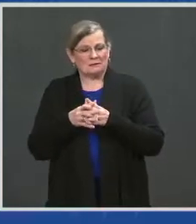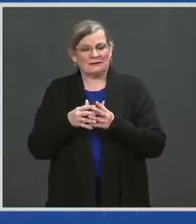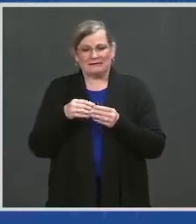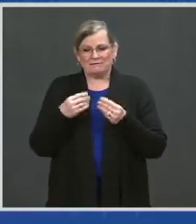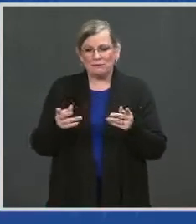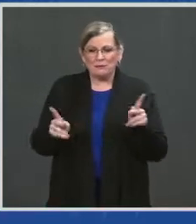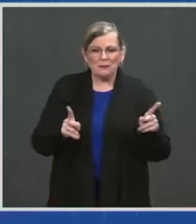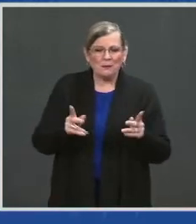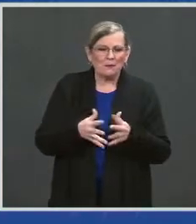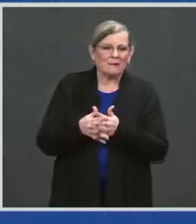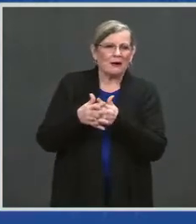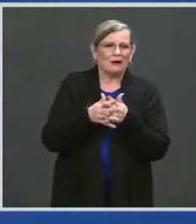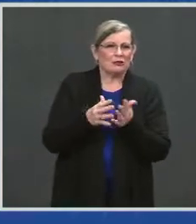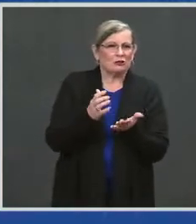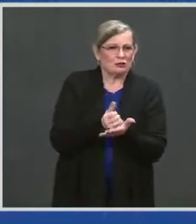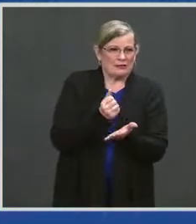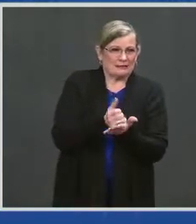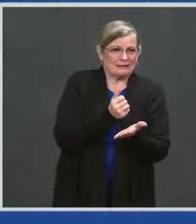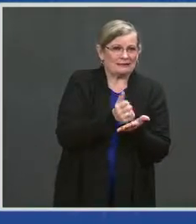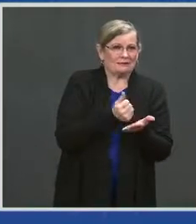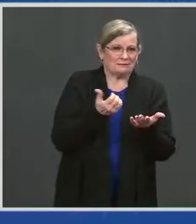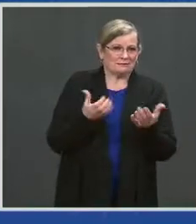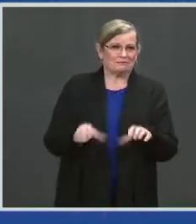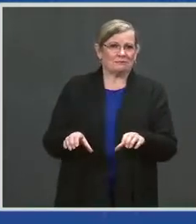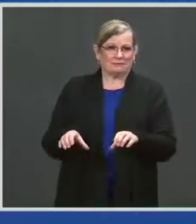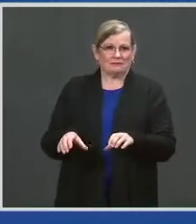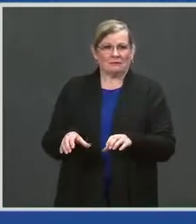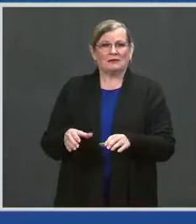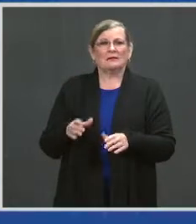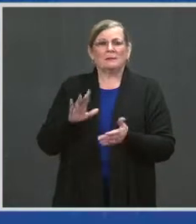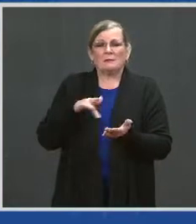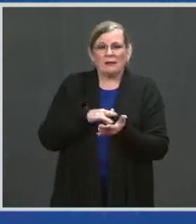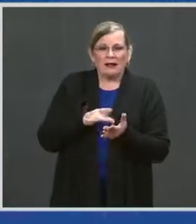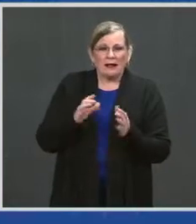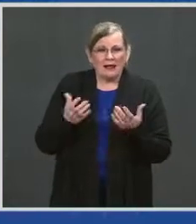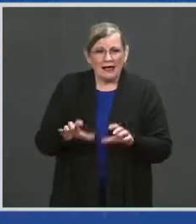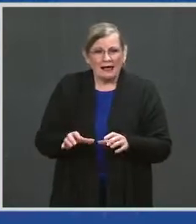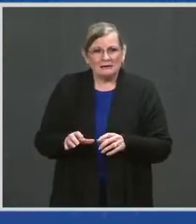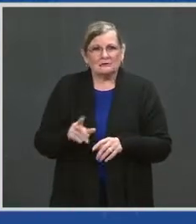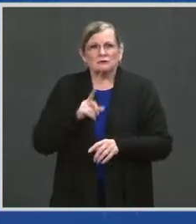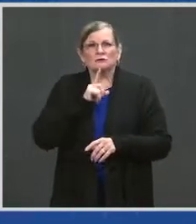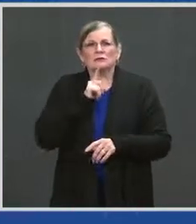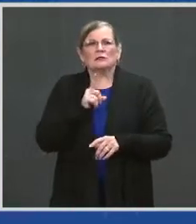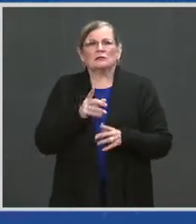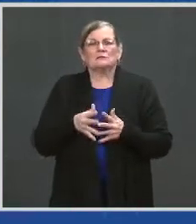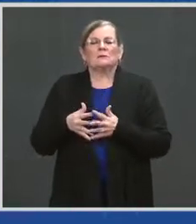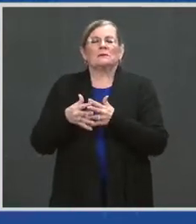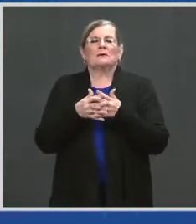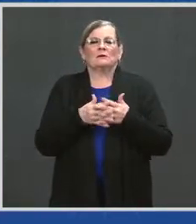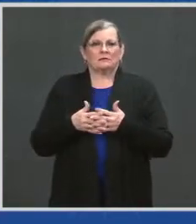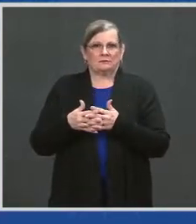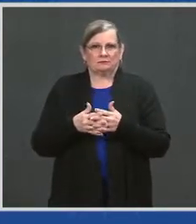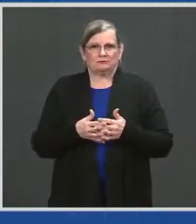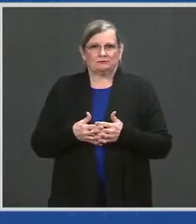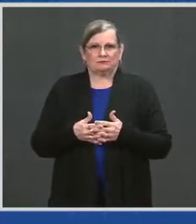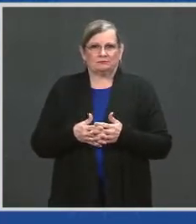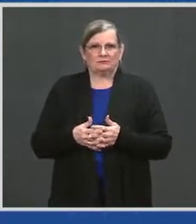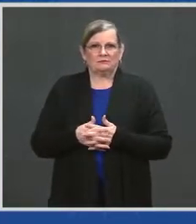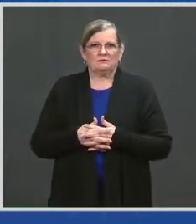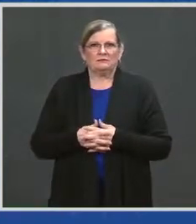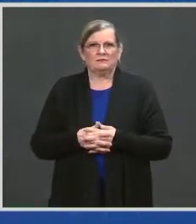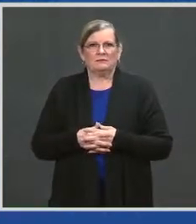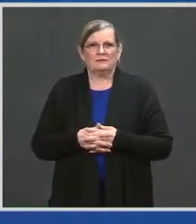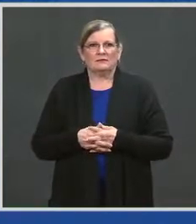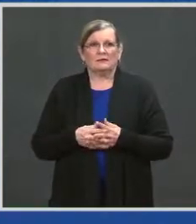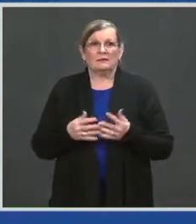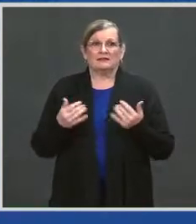long last. Secondly, today's report also reflects the progress we've made on my other key priority,